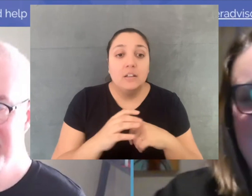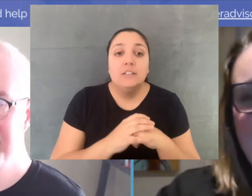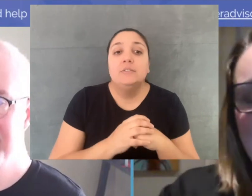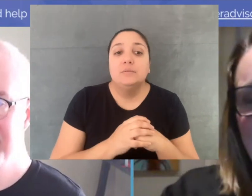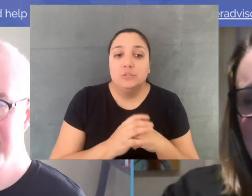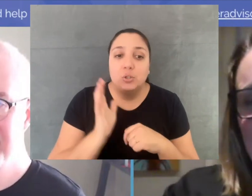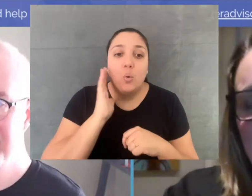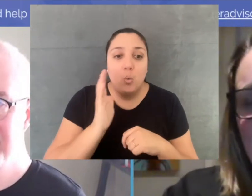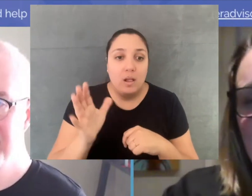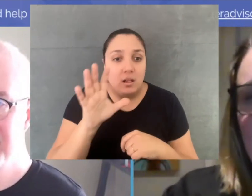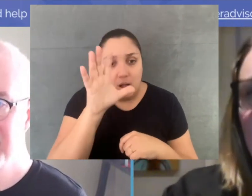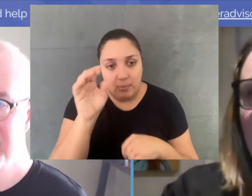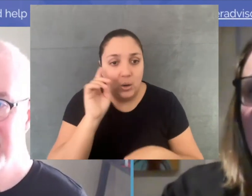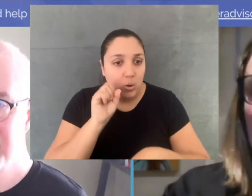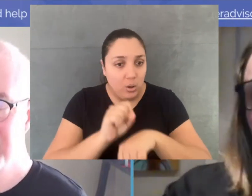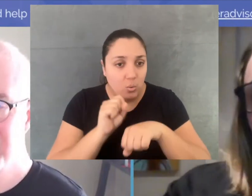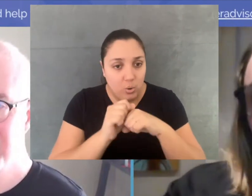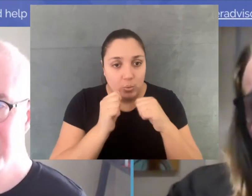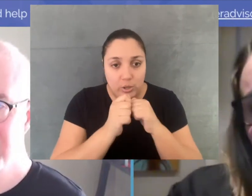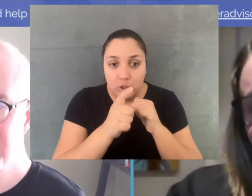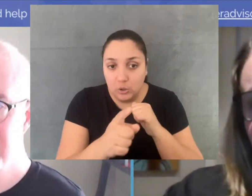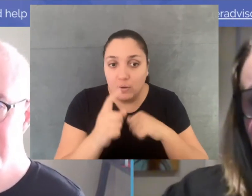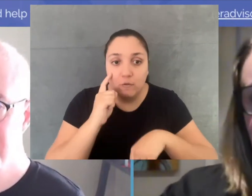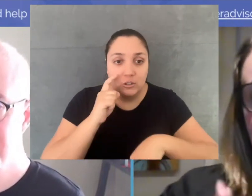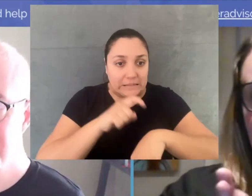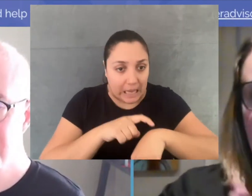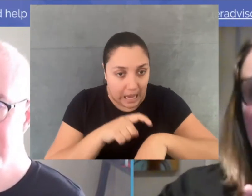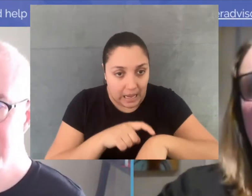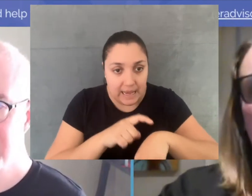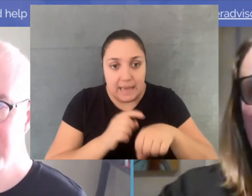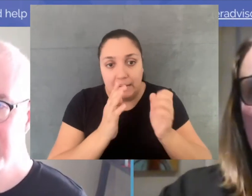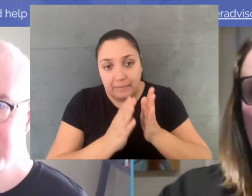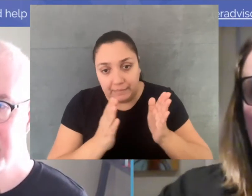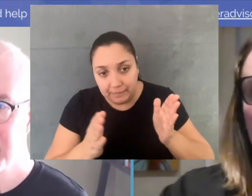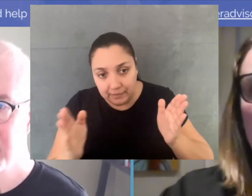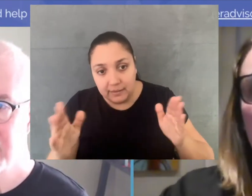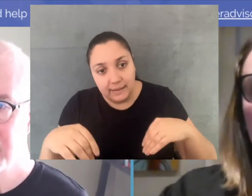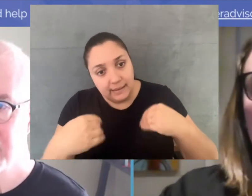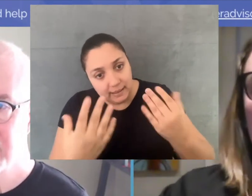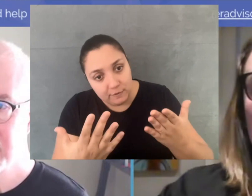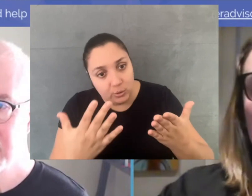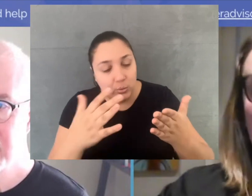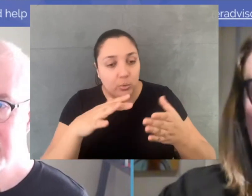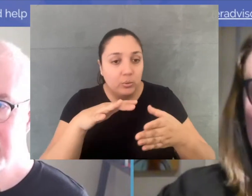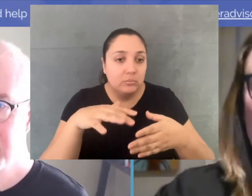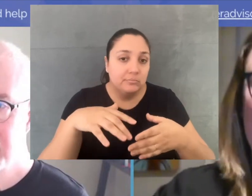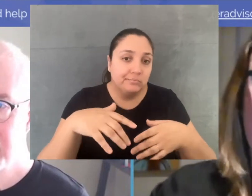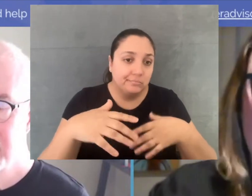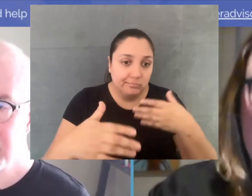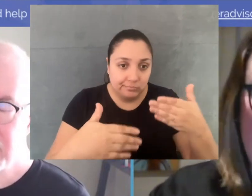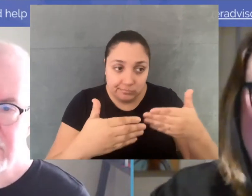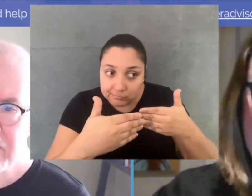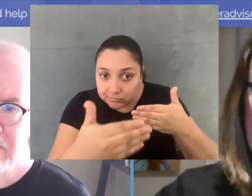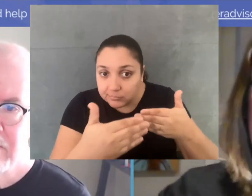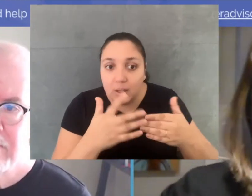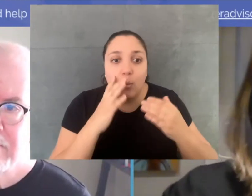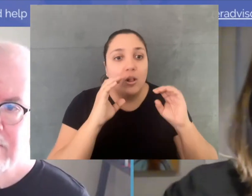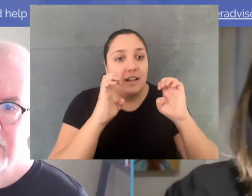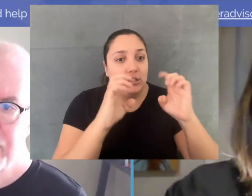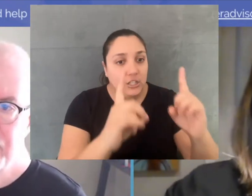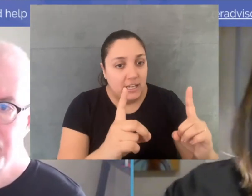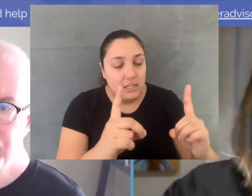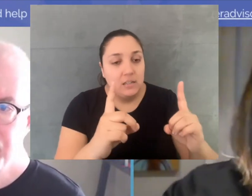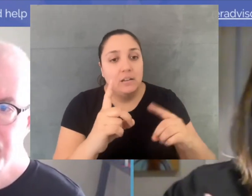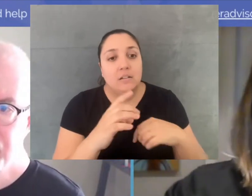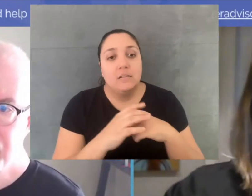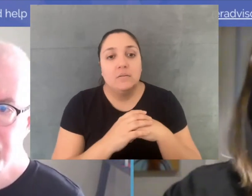do this. So there are companies who will work with you for an amount of time to kind of give you some space and hopefully even some